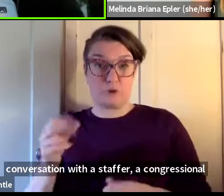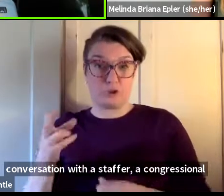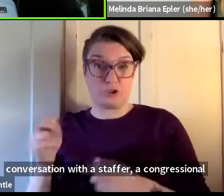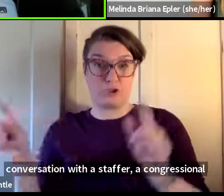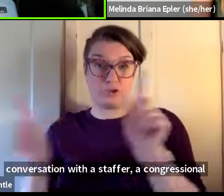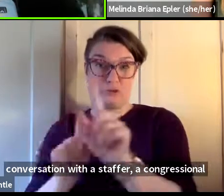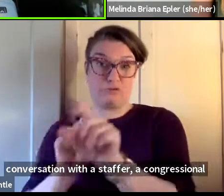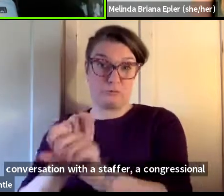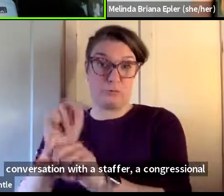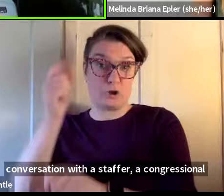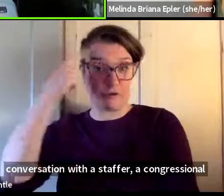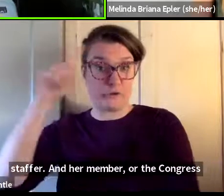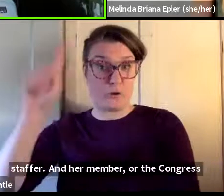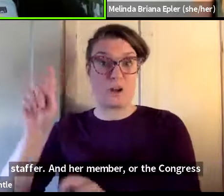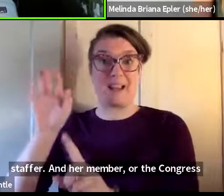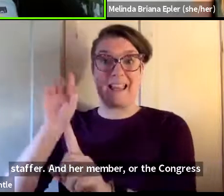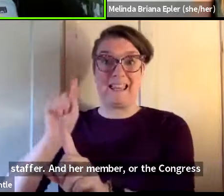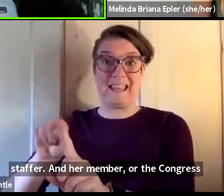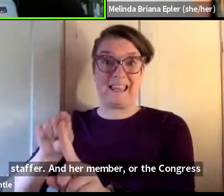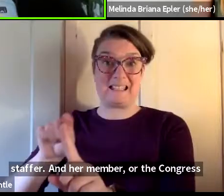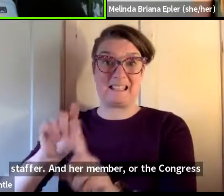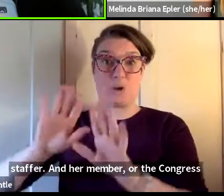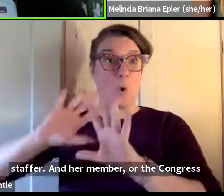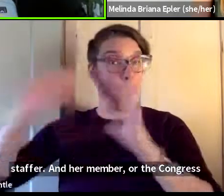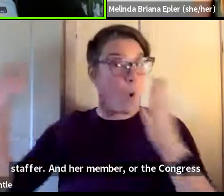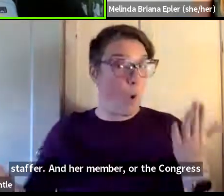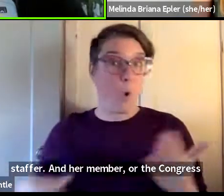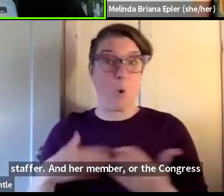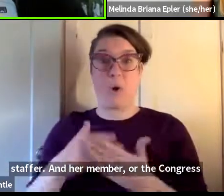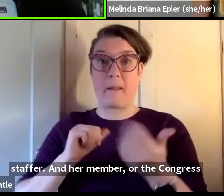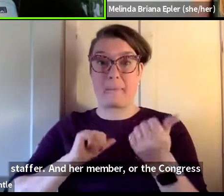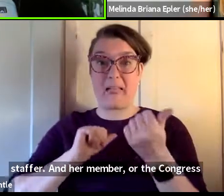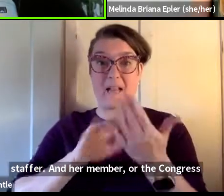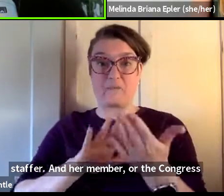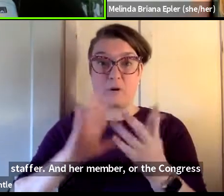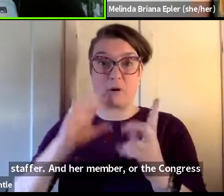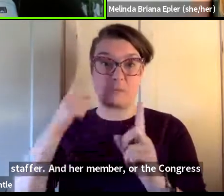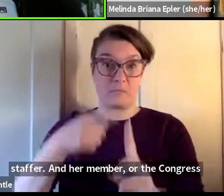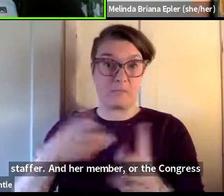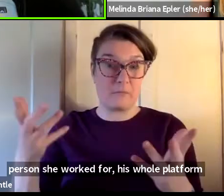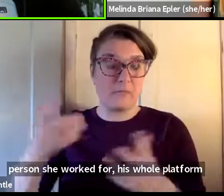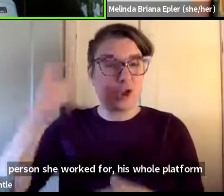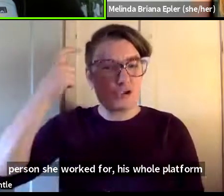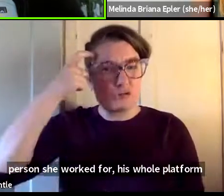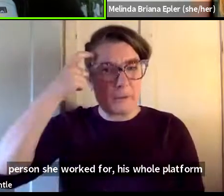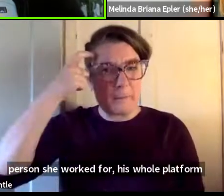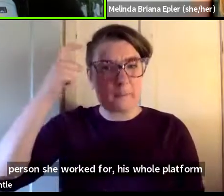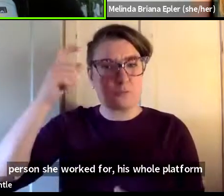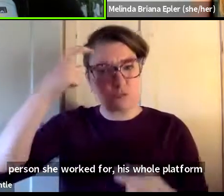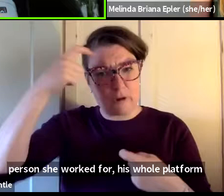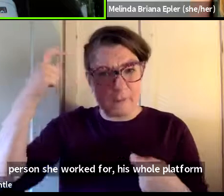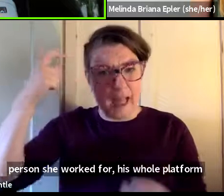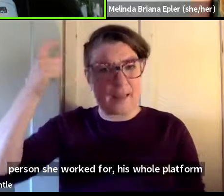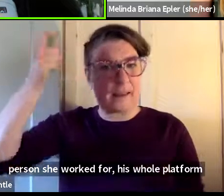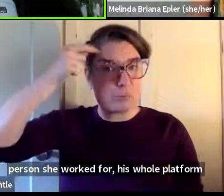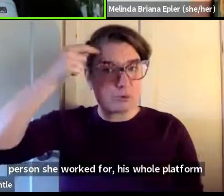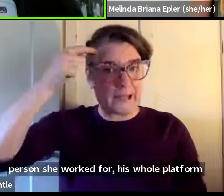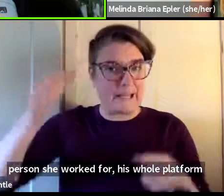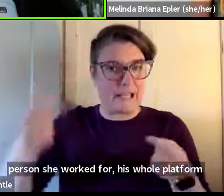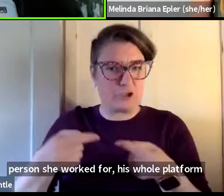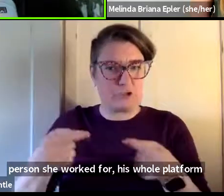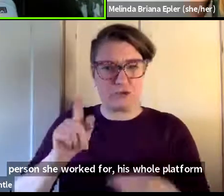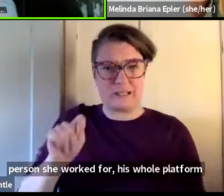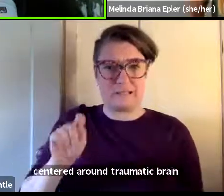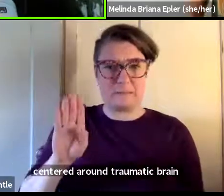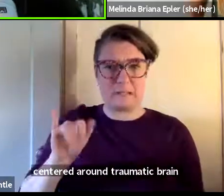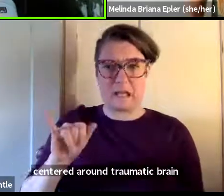worked for, his whole platform centered around traumatic brain injury. And I was like, wow,